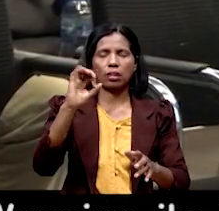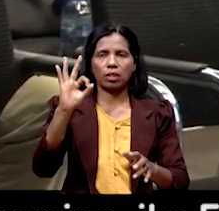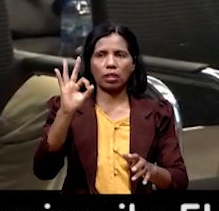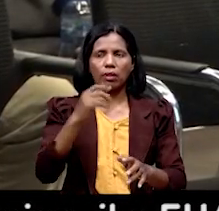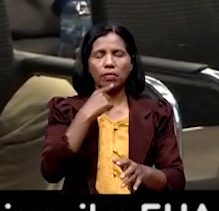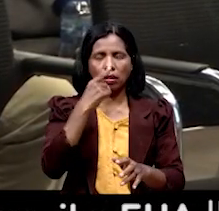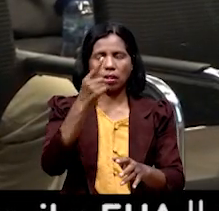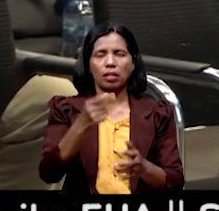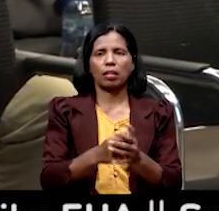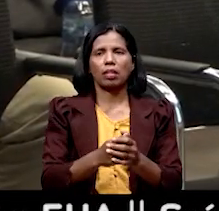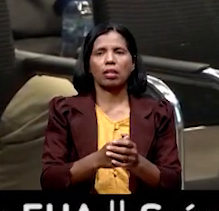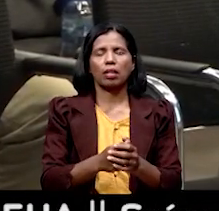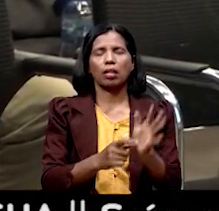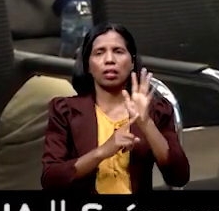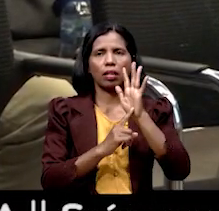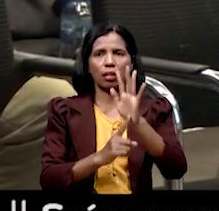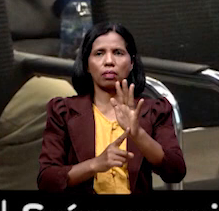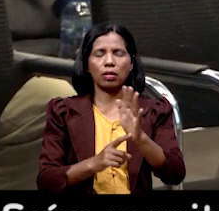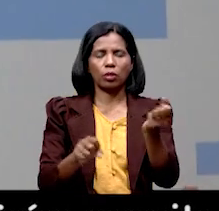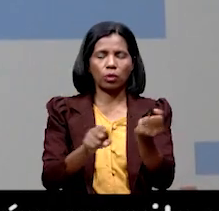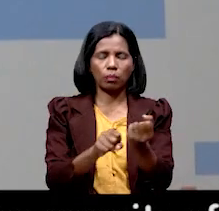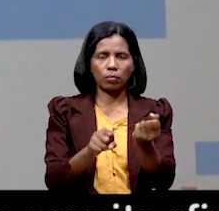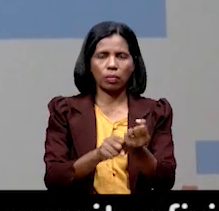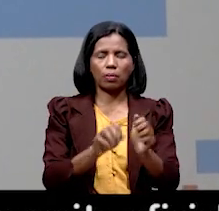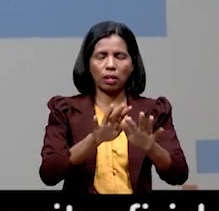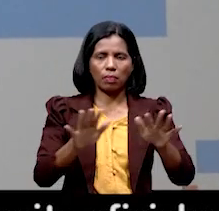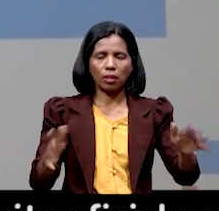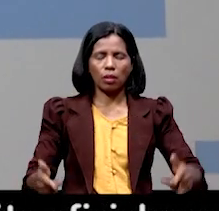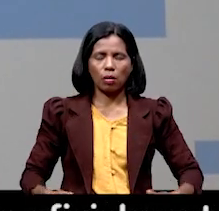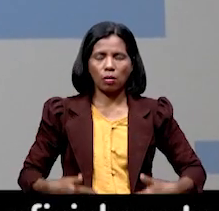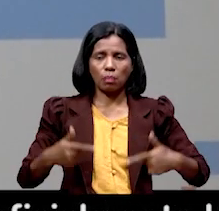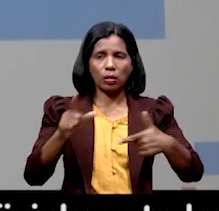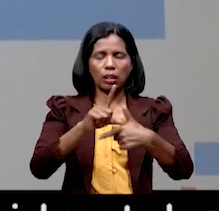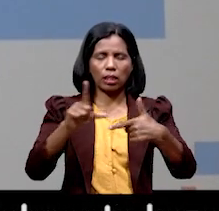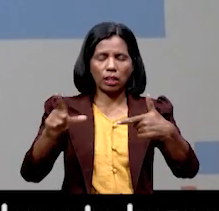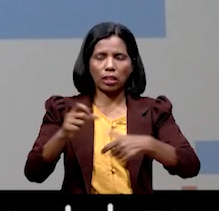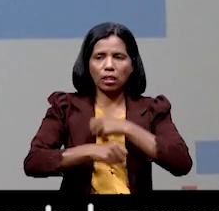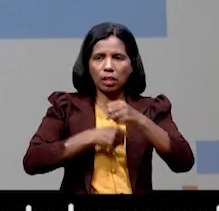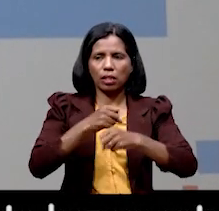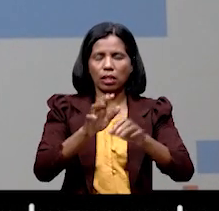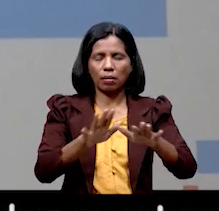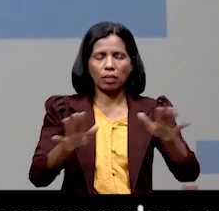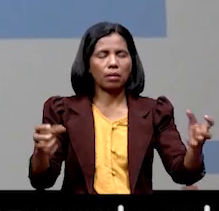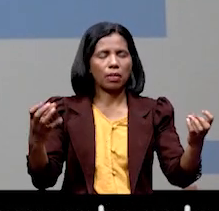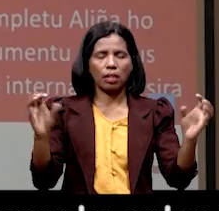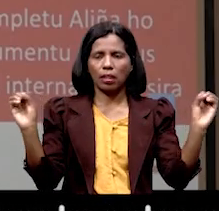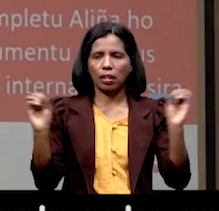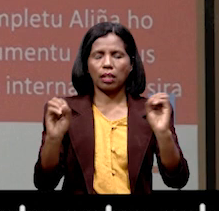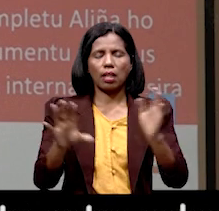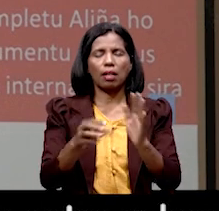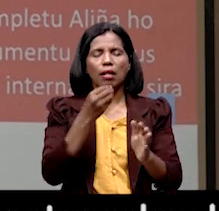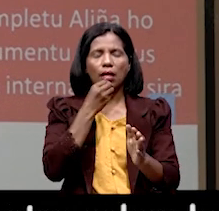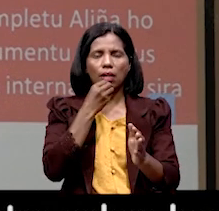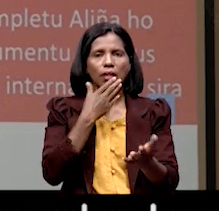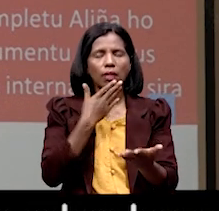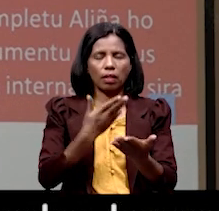Durani hateten, fator hirak nebe kontribui balabarik sira moris iha lina pobreza, maka labarik barak laheta nutrisaun diak